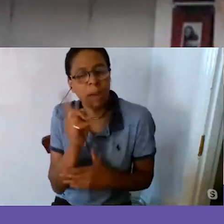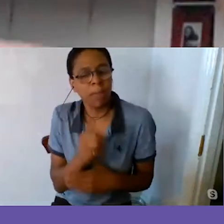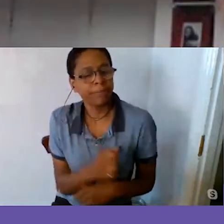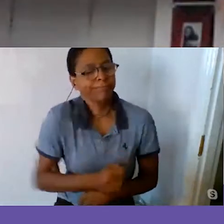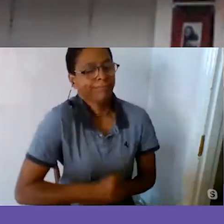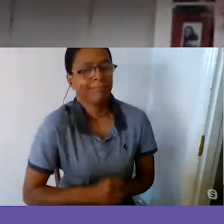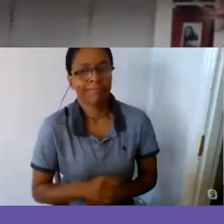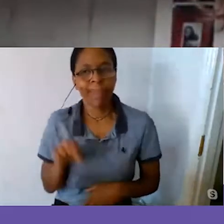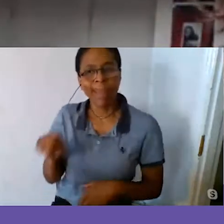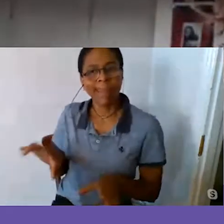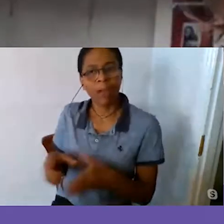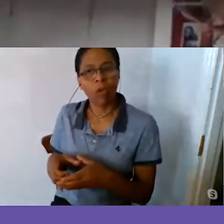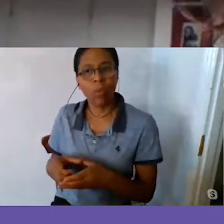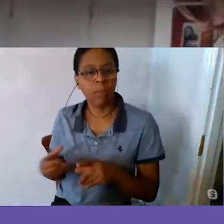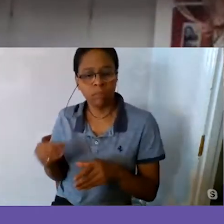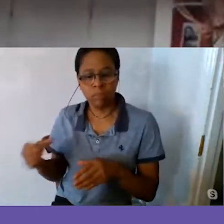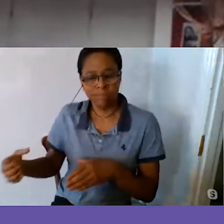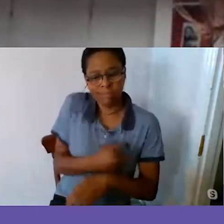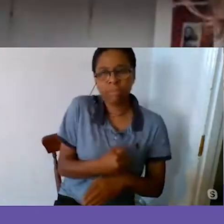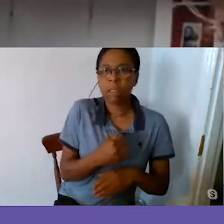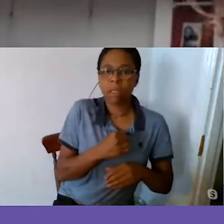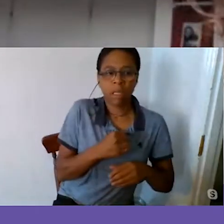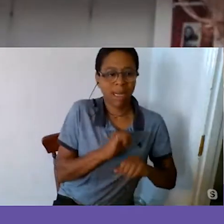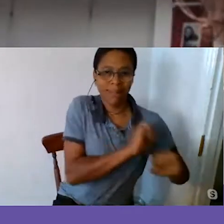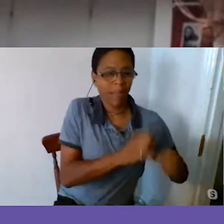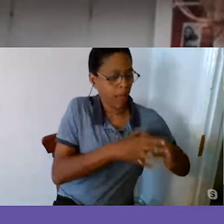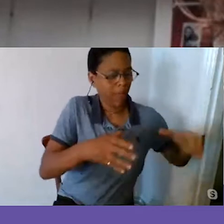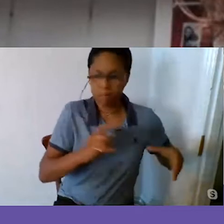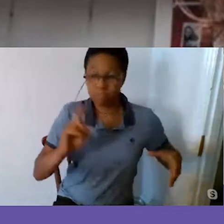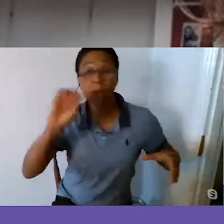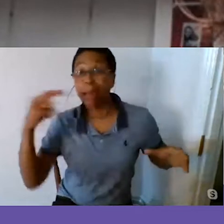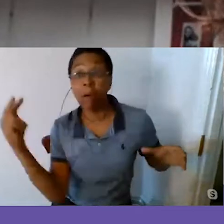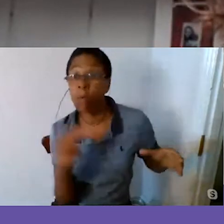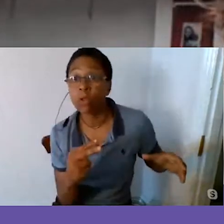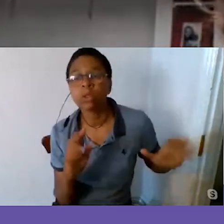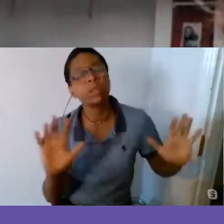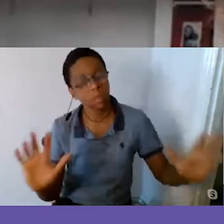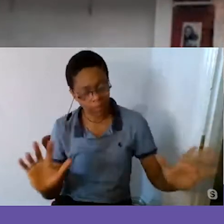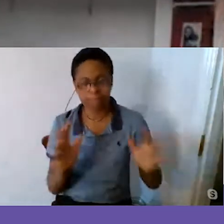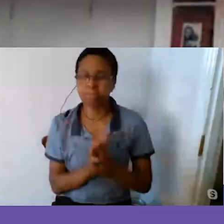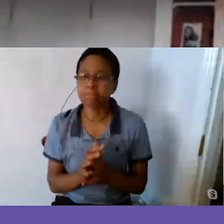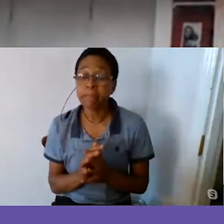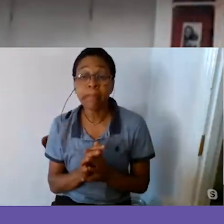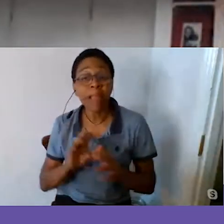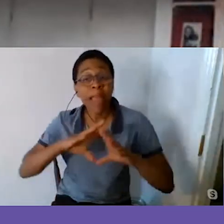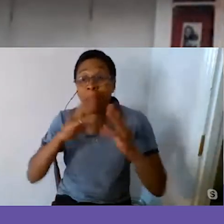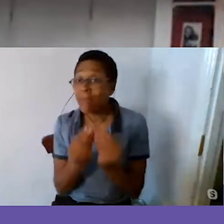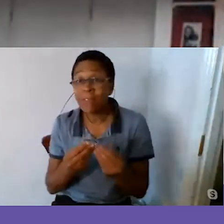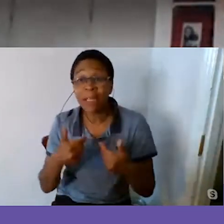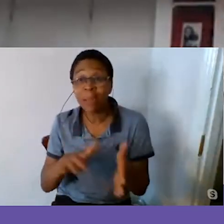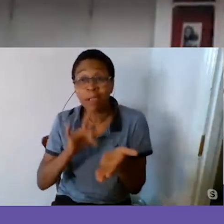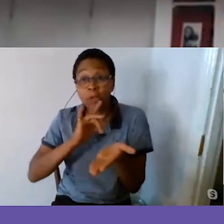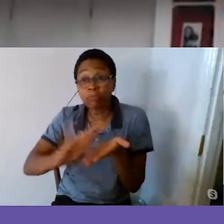of organizations. And then yeah, and so the screenings have all been sold out, like